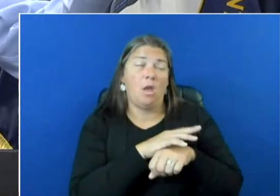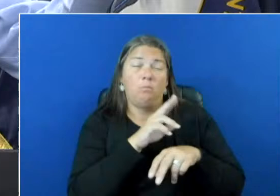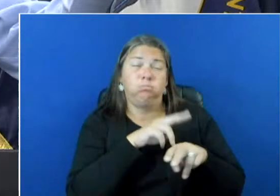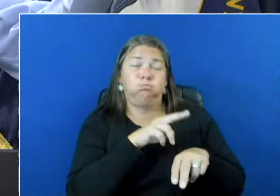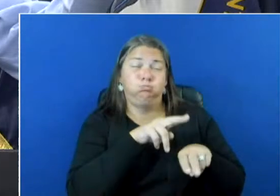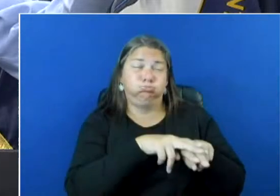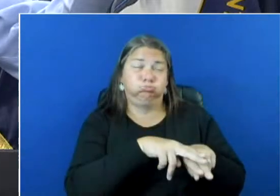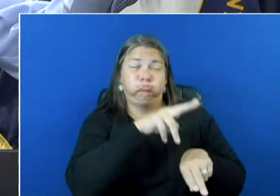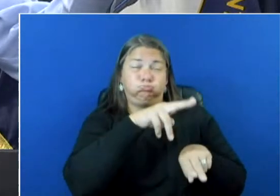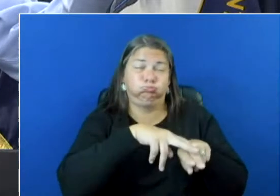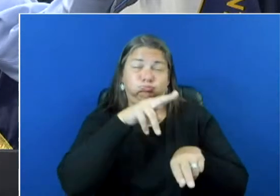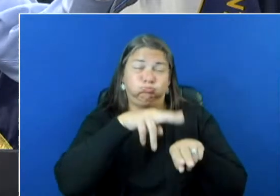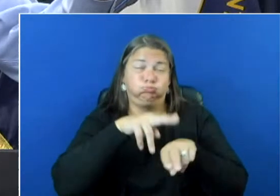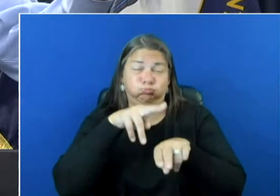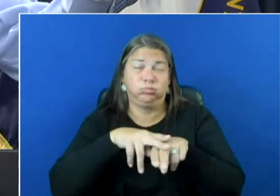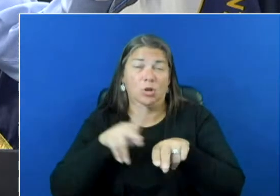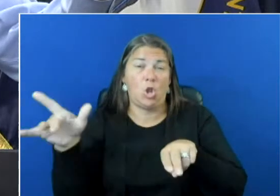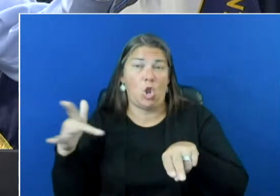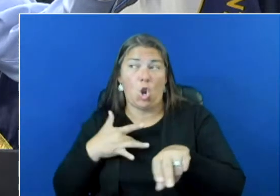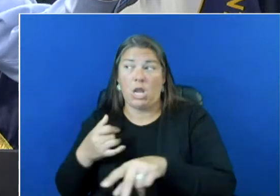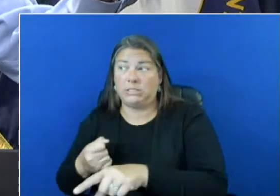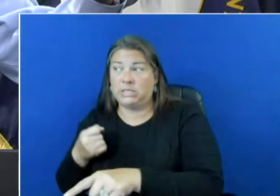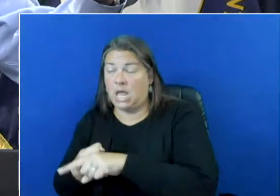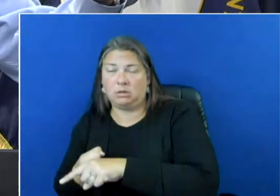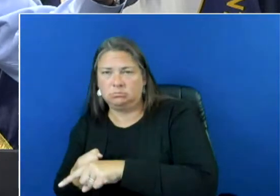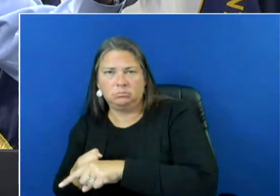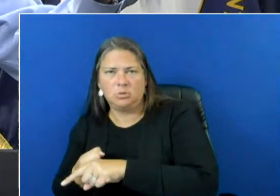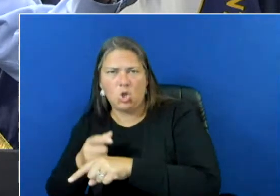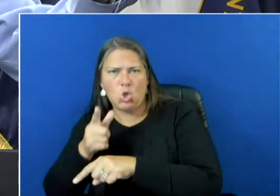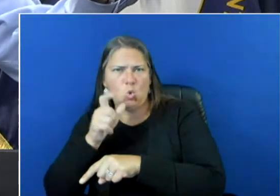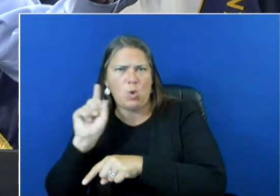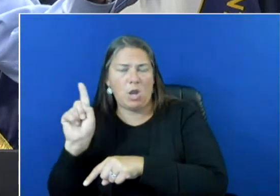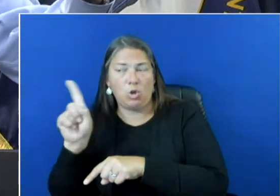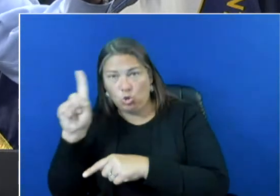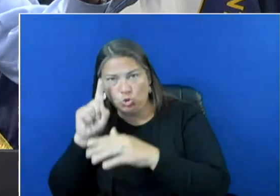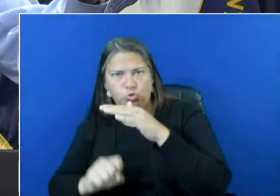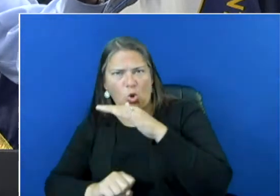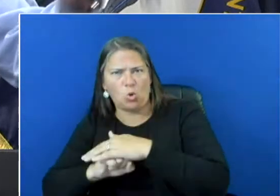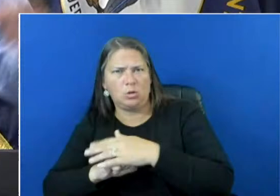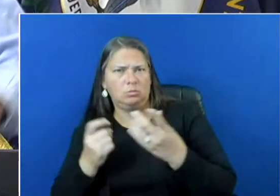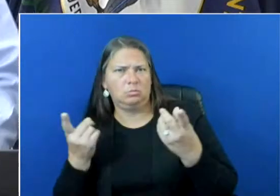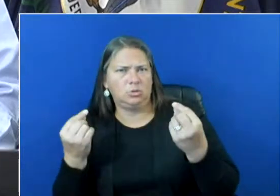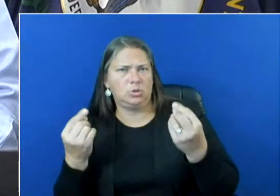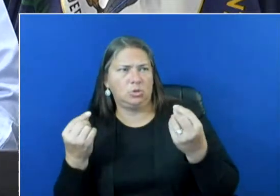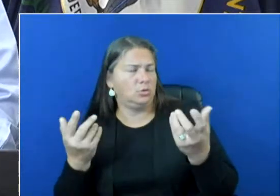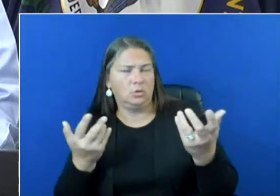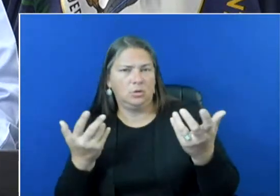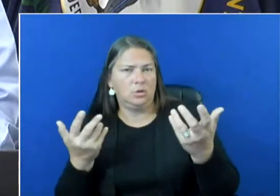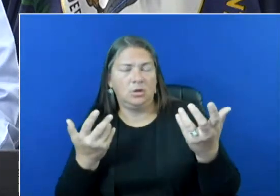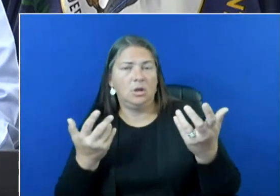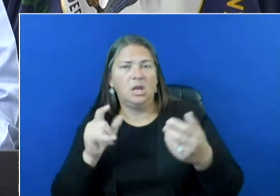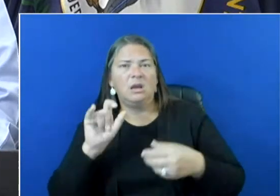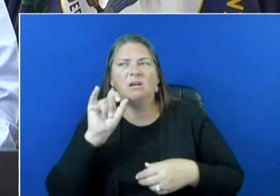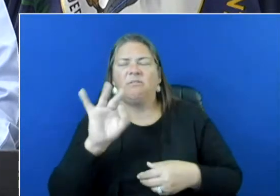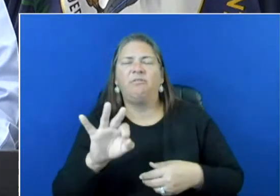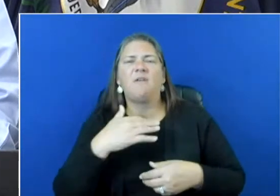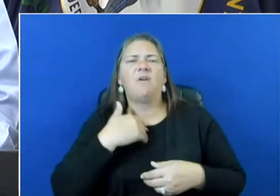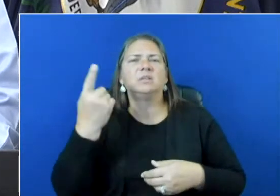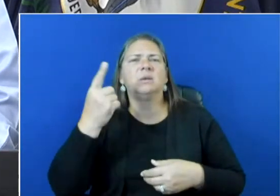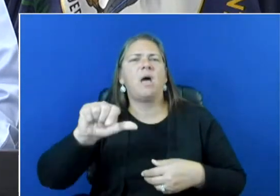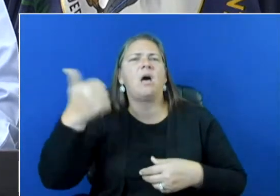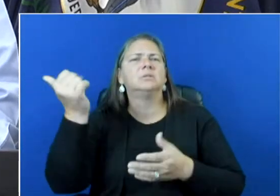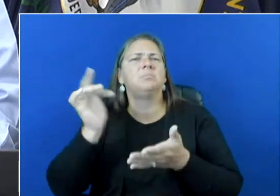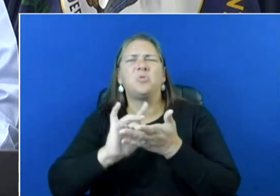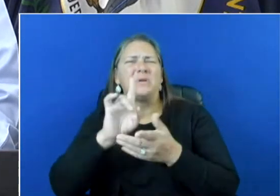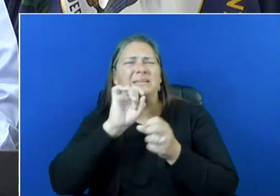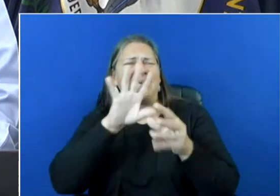attack and couldn't get helped? Somebody had a stroke and couldn't get helped. Somebody had another medical emergency that had nothing to do